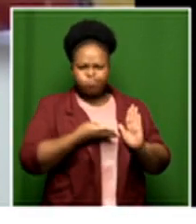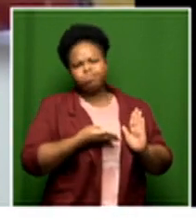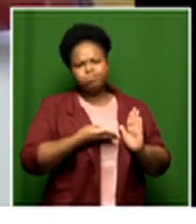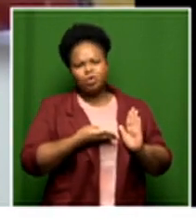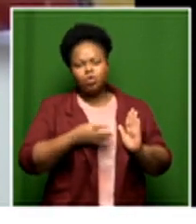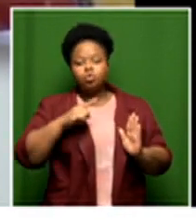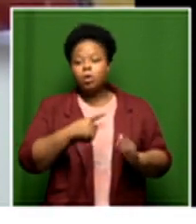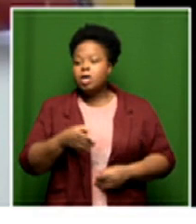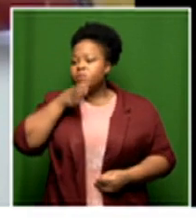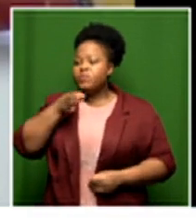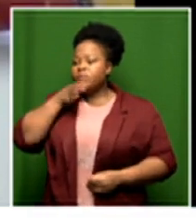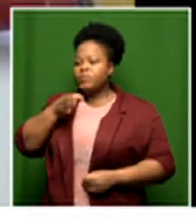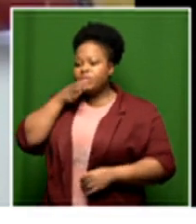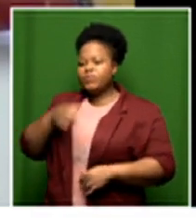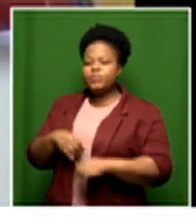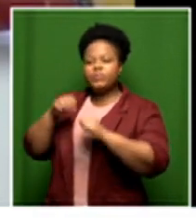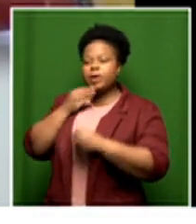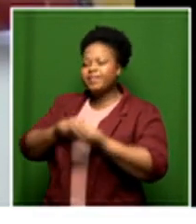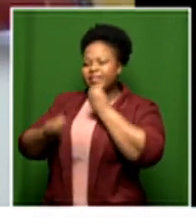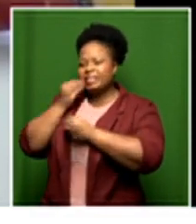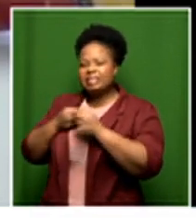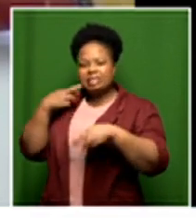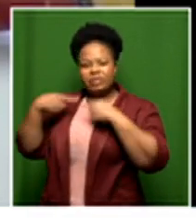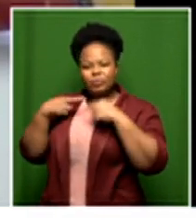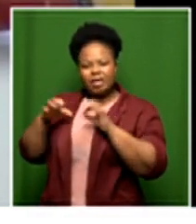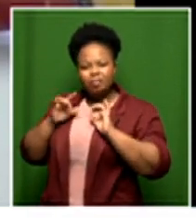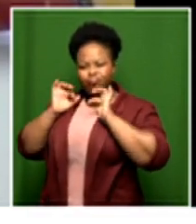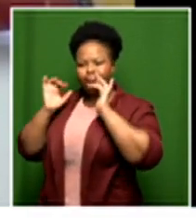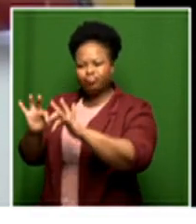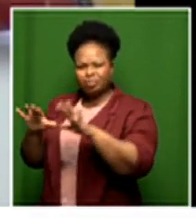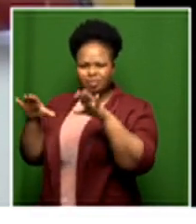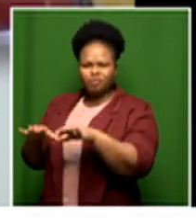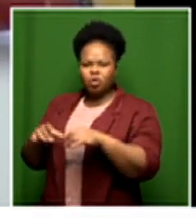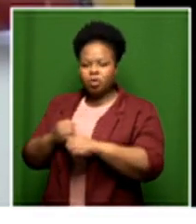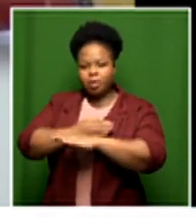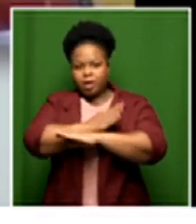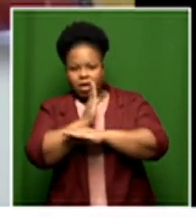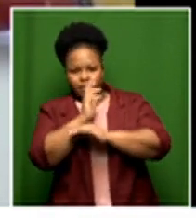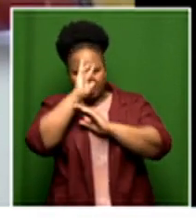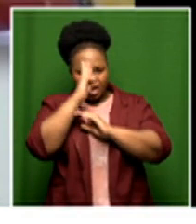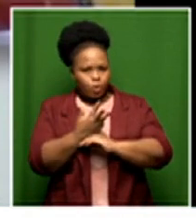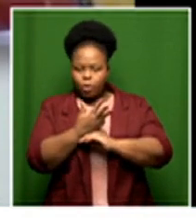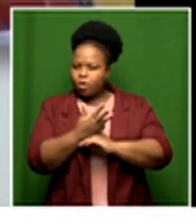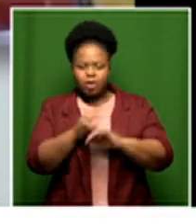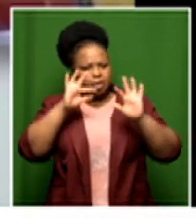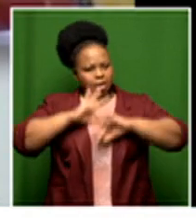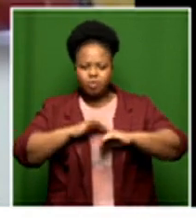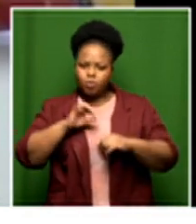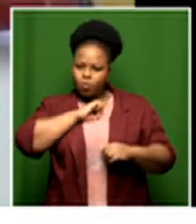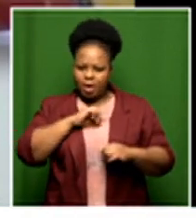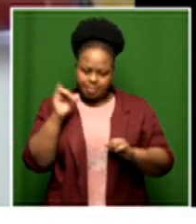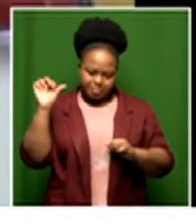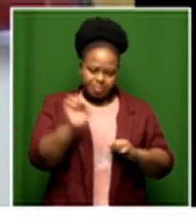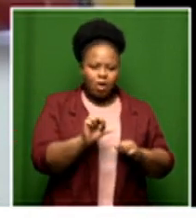and sit in taverns and canteens and other places after 9 o'clock at night, so that we get them back at